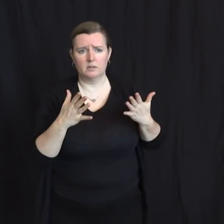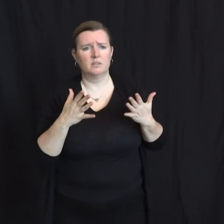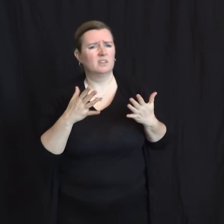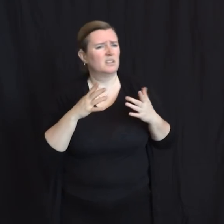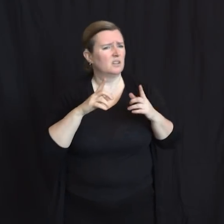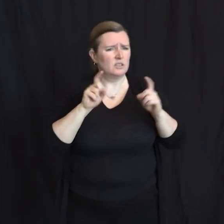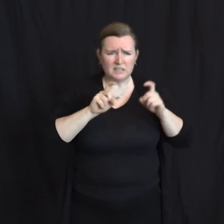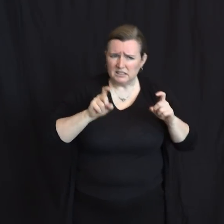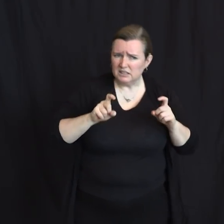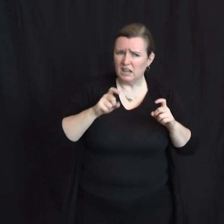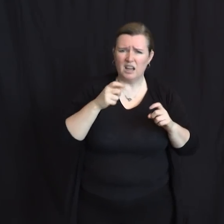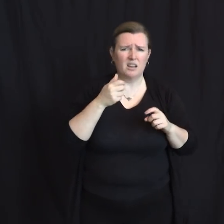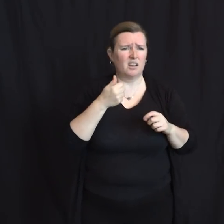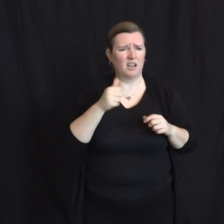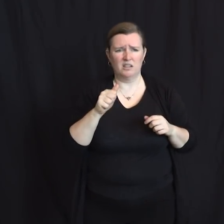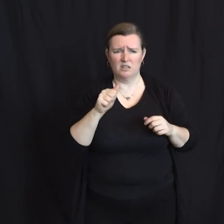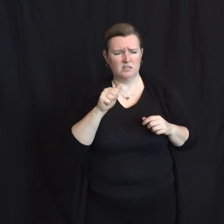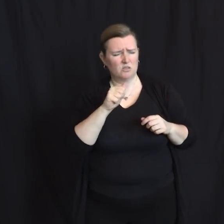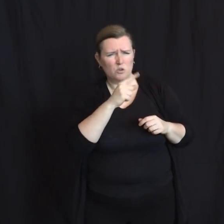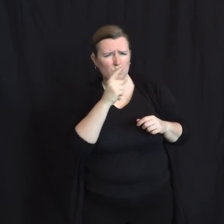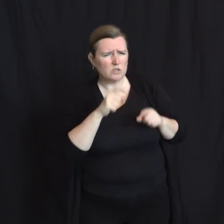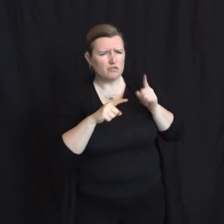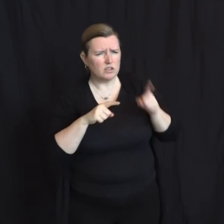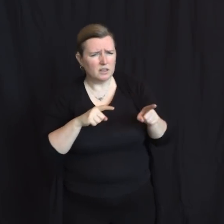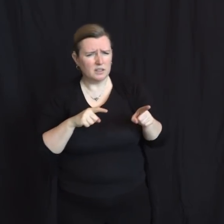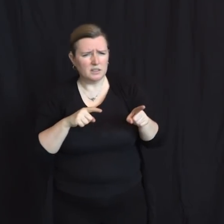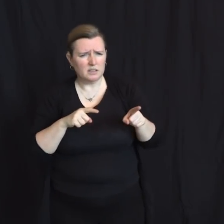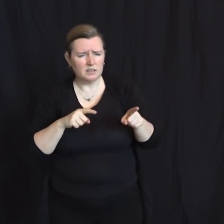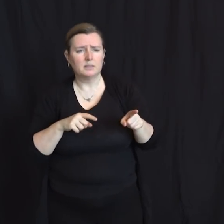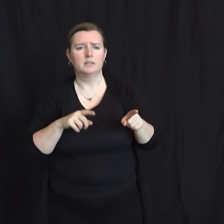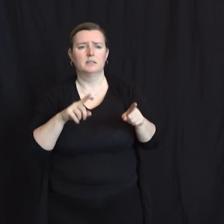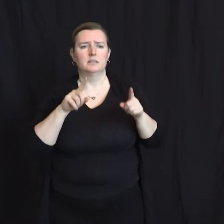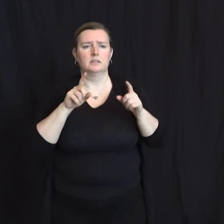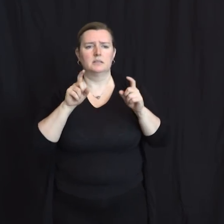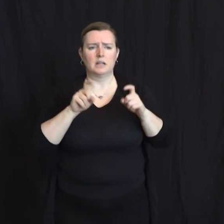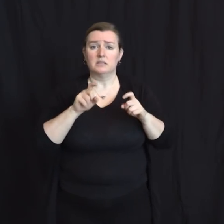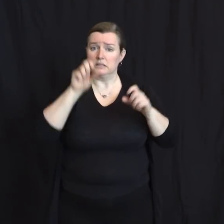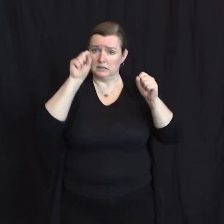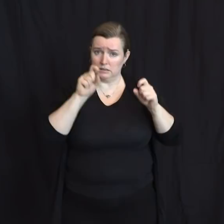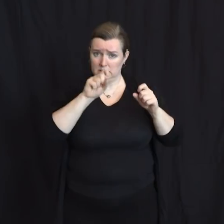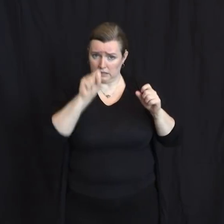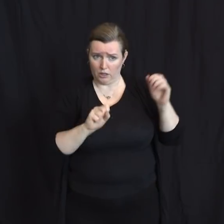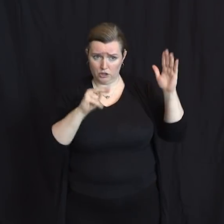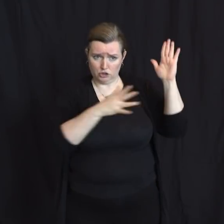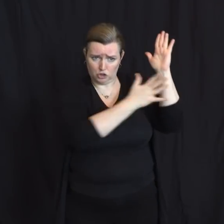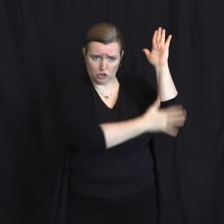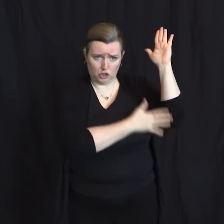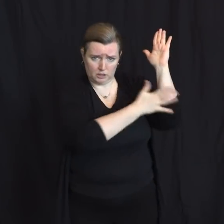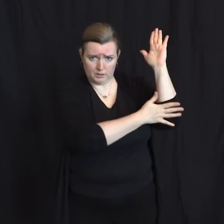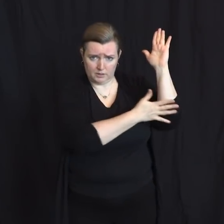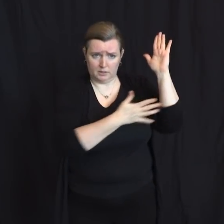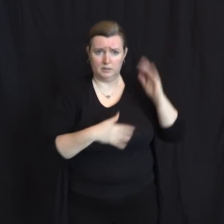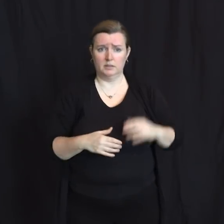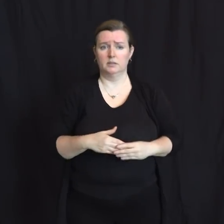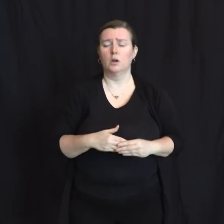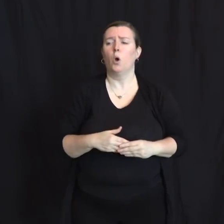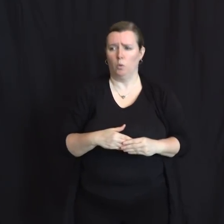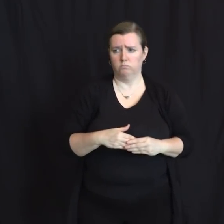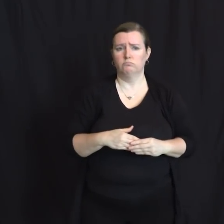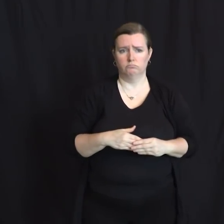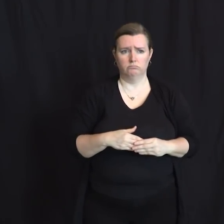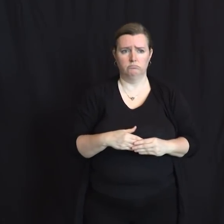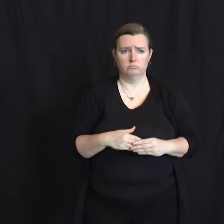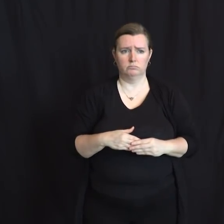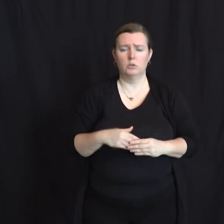of that, by the way, but also to the comprehensive testing in the southern long-term care facilities. Yeah, first on